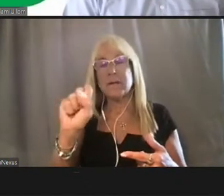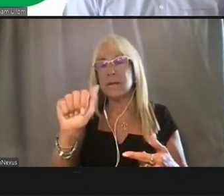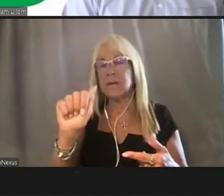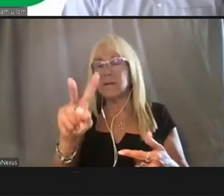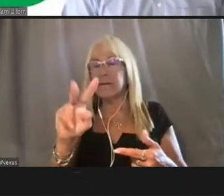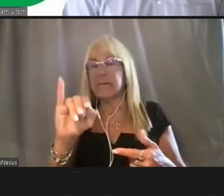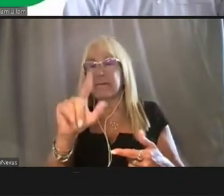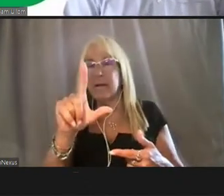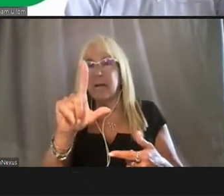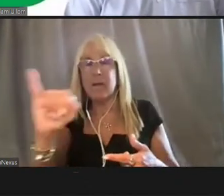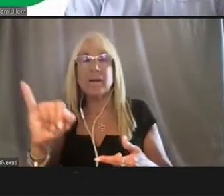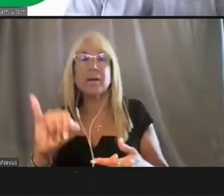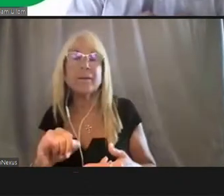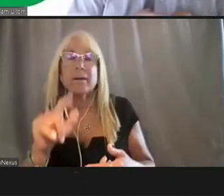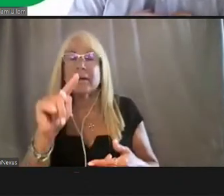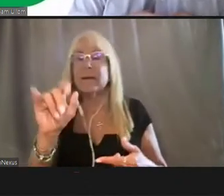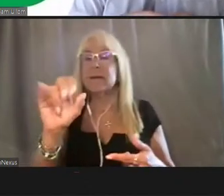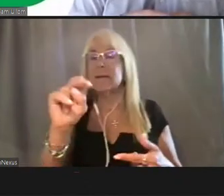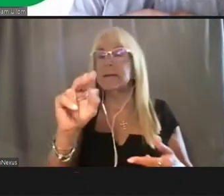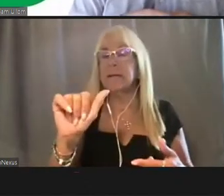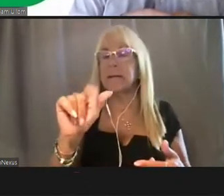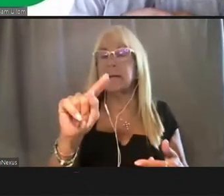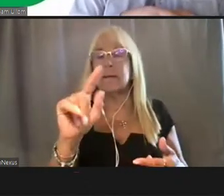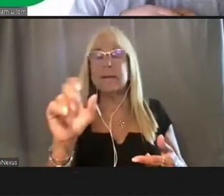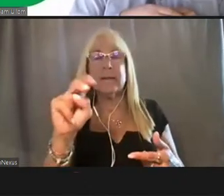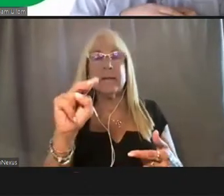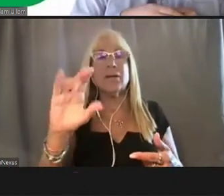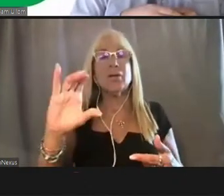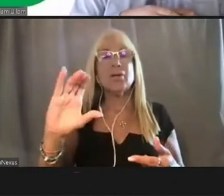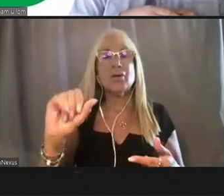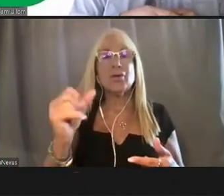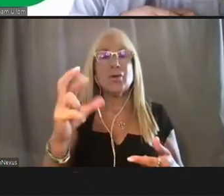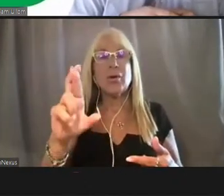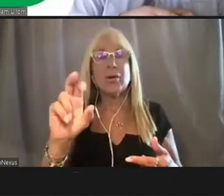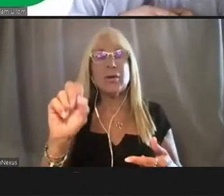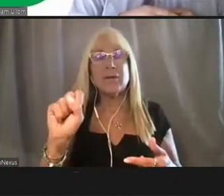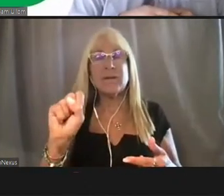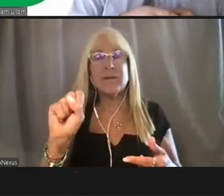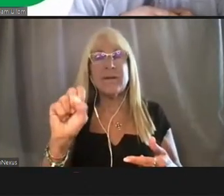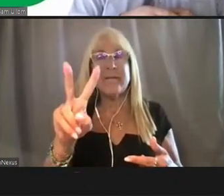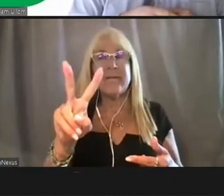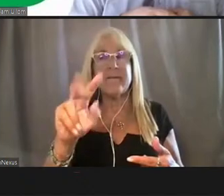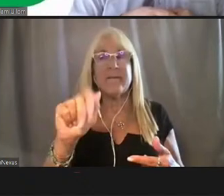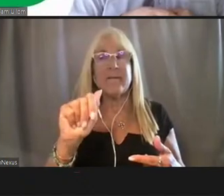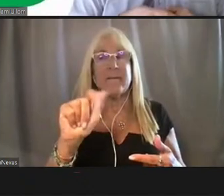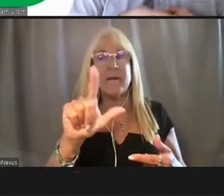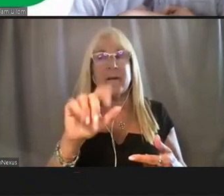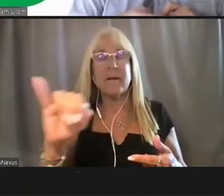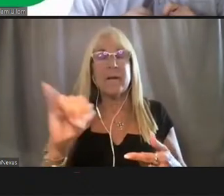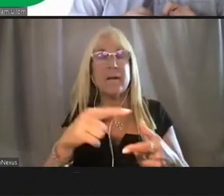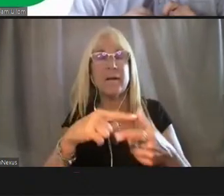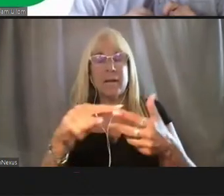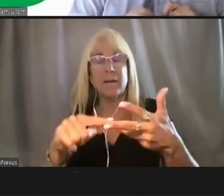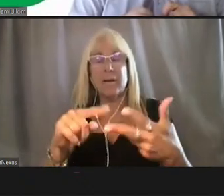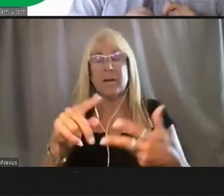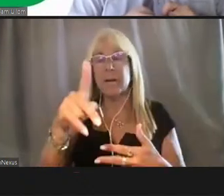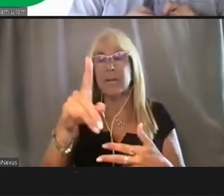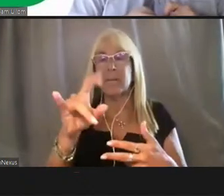the next speaker is tinnitin Sharjah chavilli followed by Pierre Benjamin